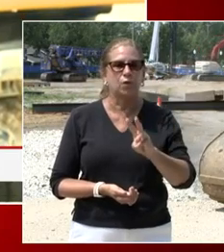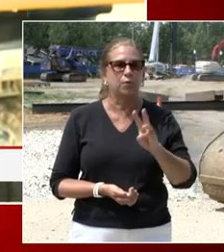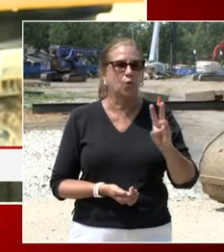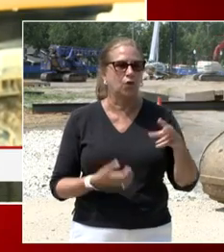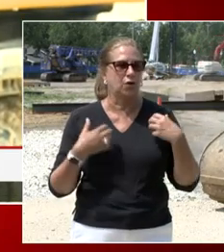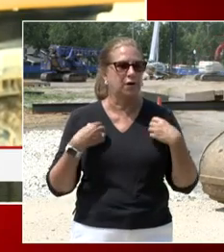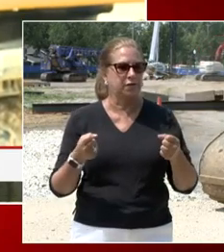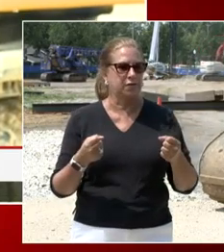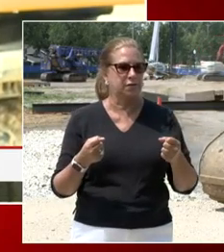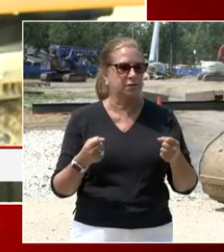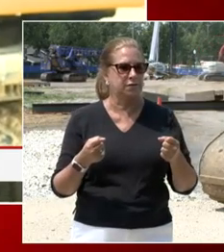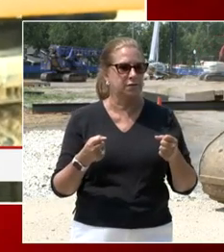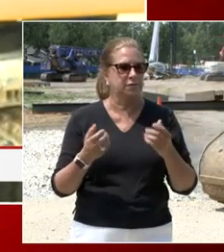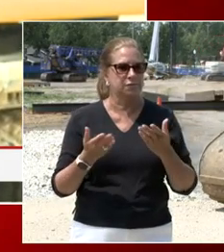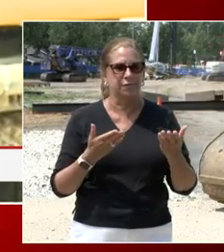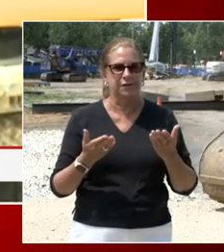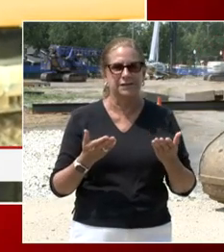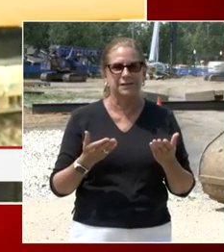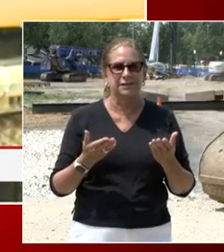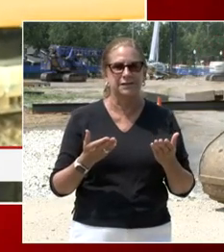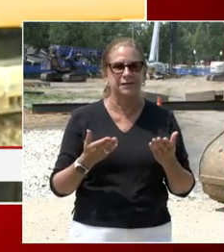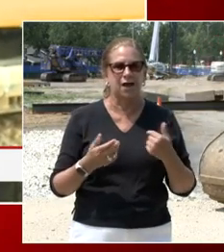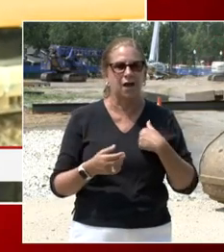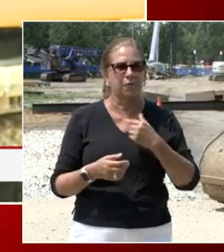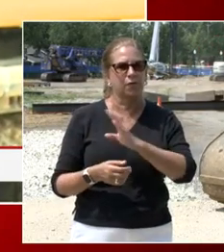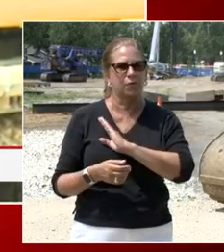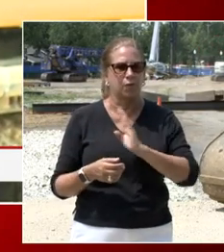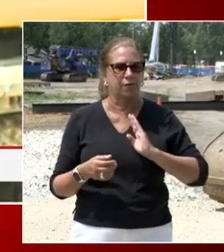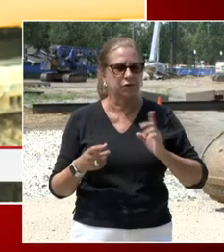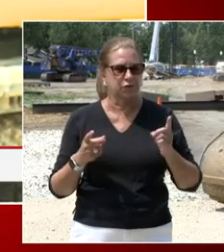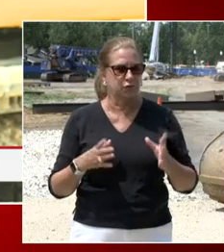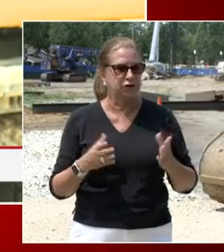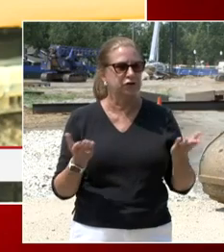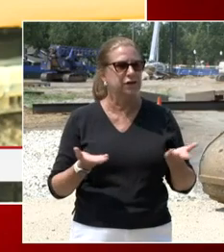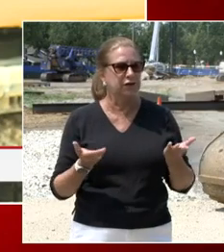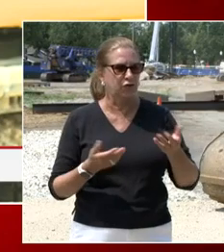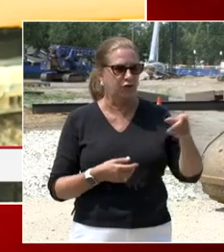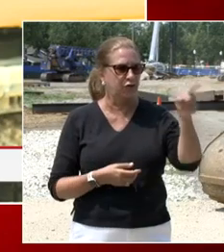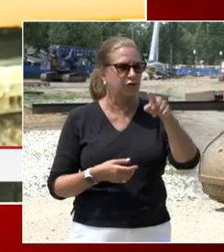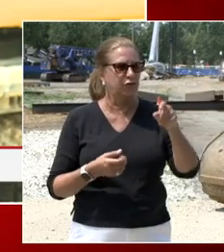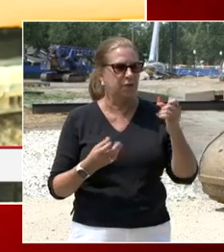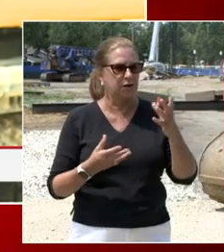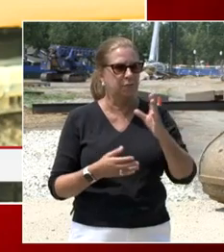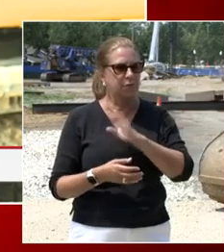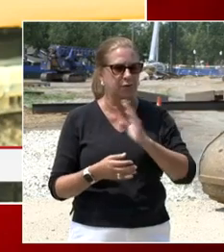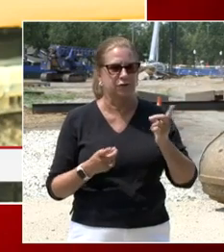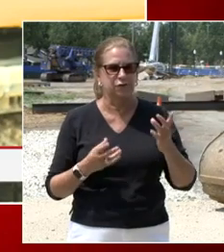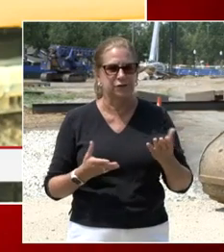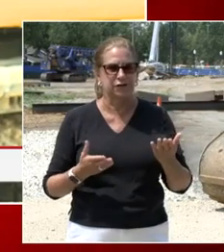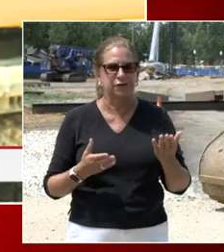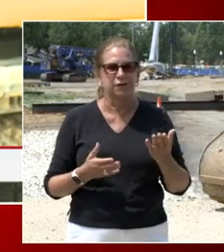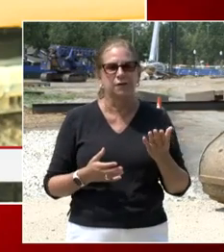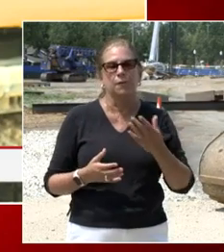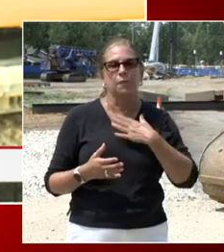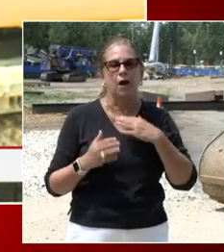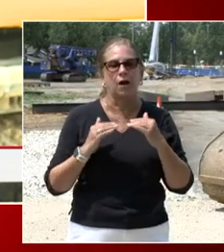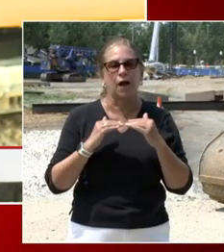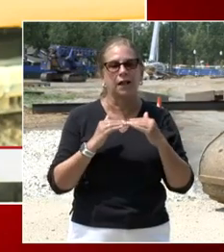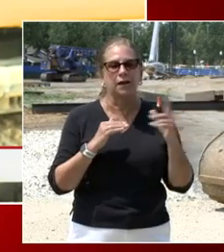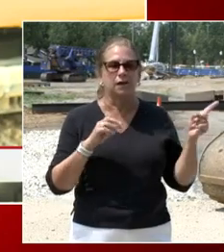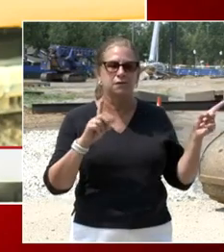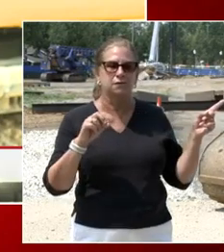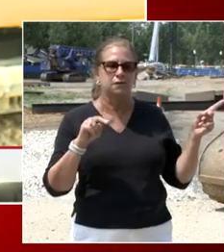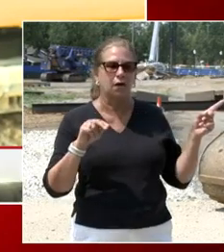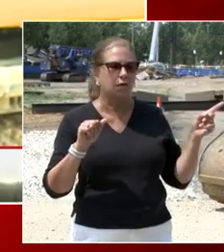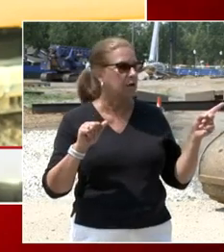And on behalf of our Board of Directors, many of whom are here with us today, my colleague Don Blanchon, and the volunteers and staff